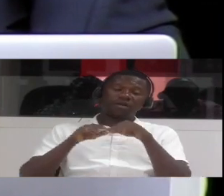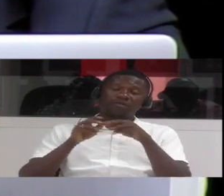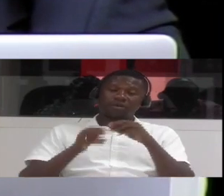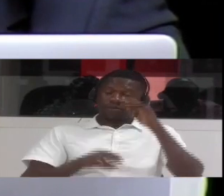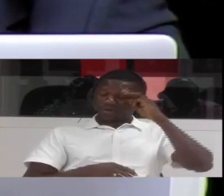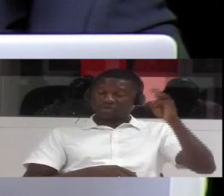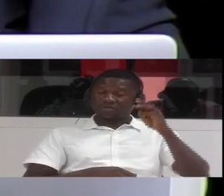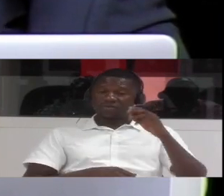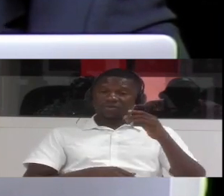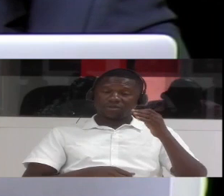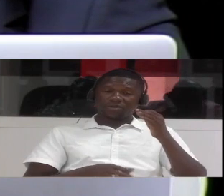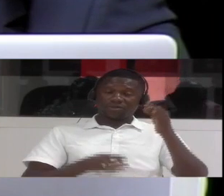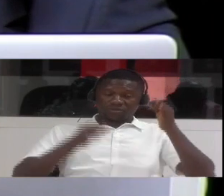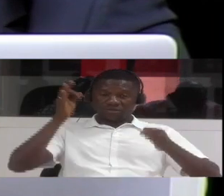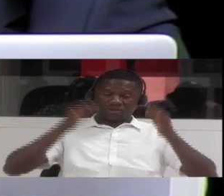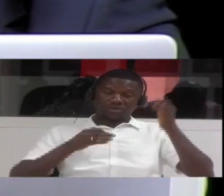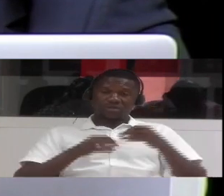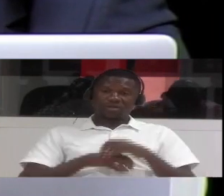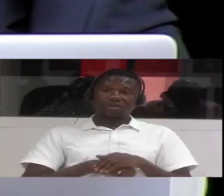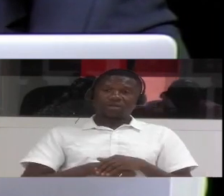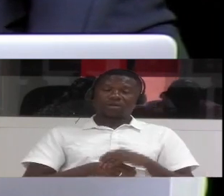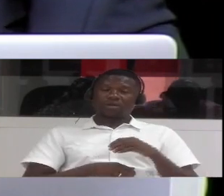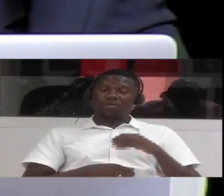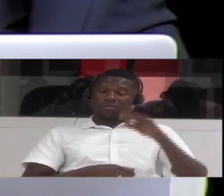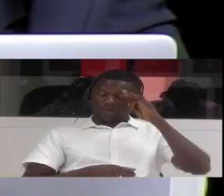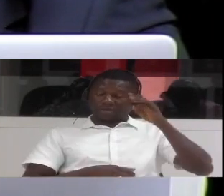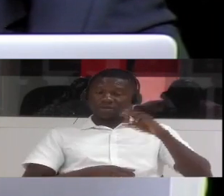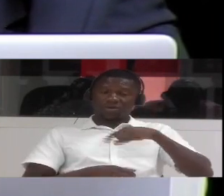mm-hmm. Minister of Lands, and the Speaker.